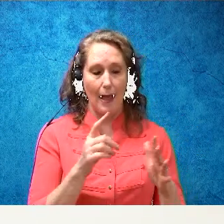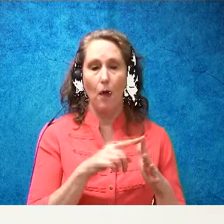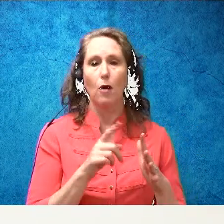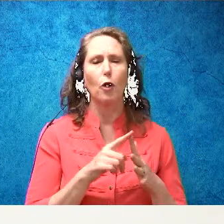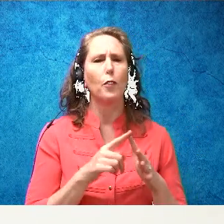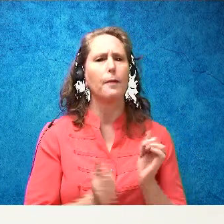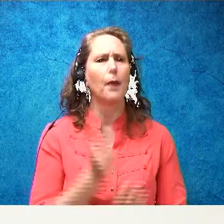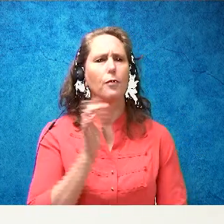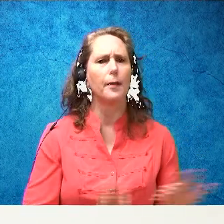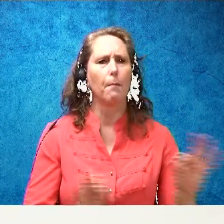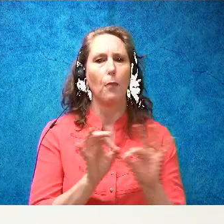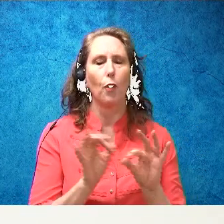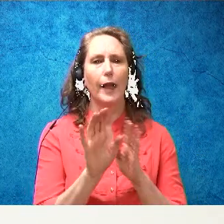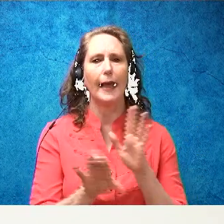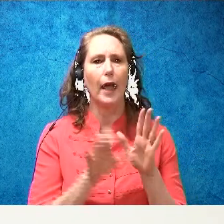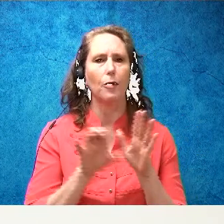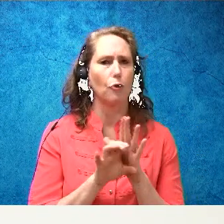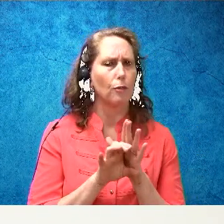main characters?